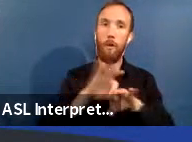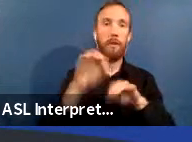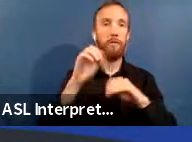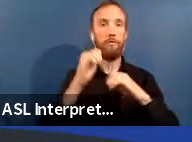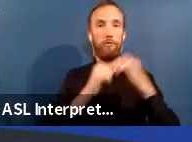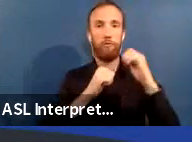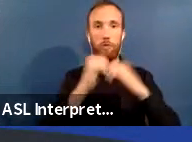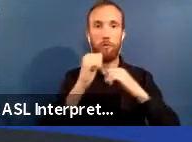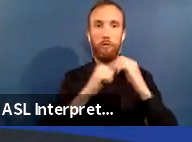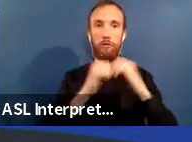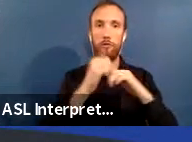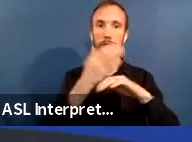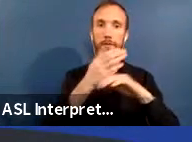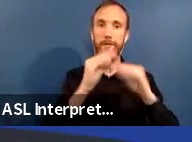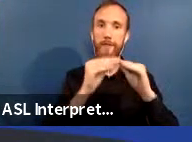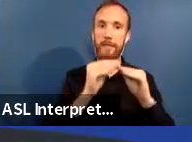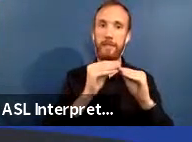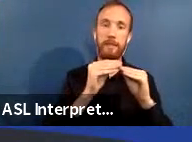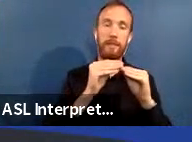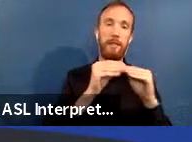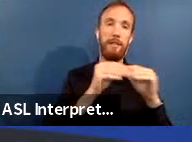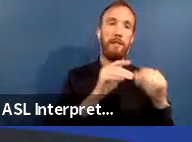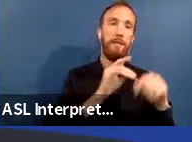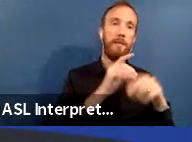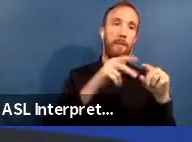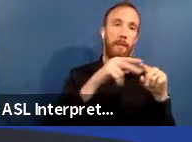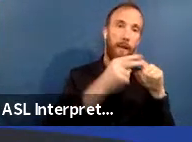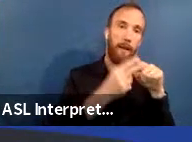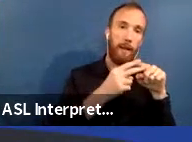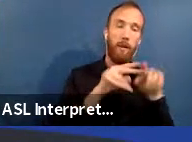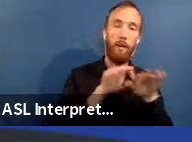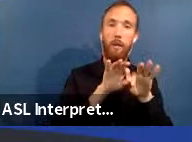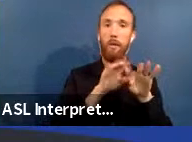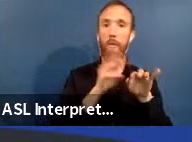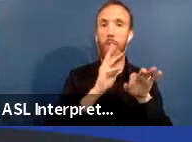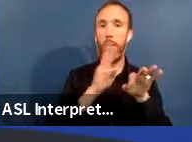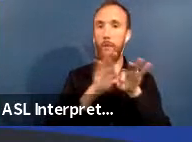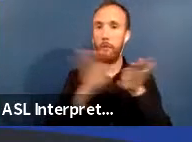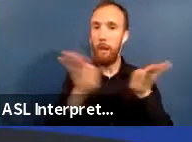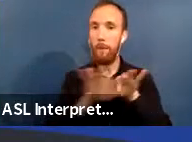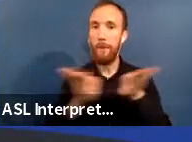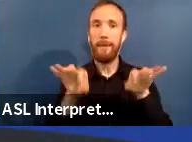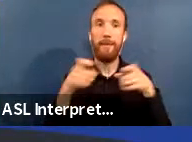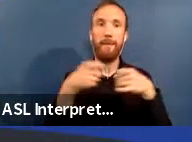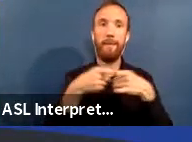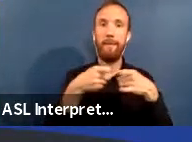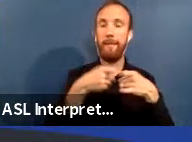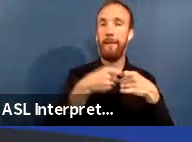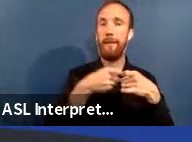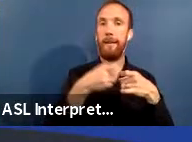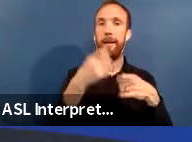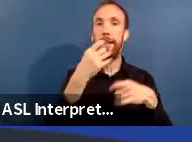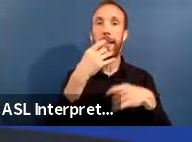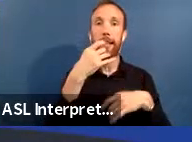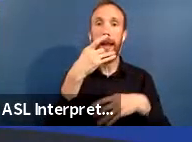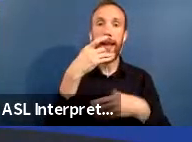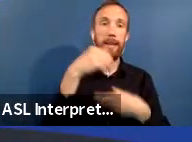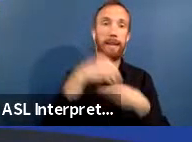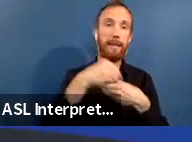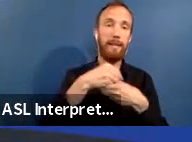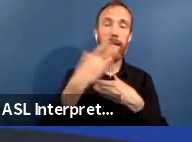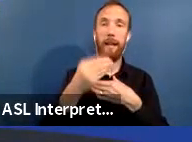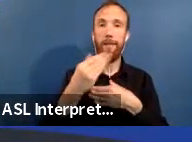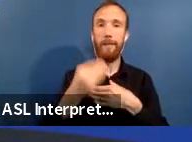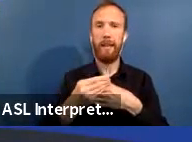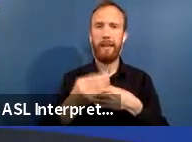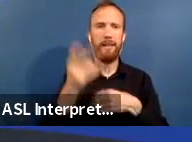systems, plumbing and piping, as well as our interior and exterior lighting and structural needs and finishes, as you can see in the